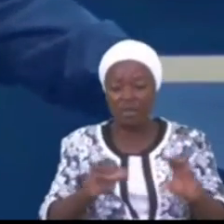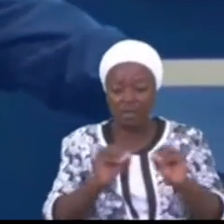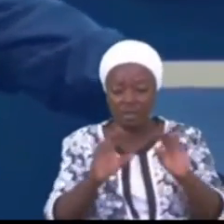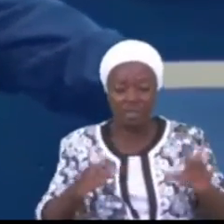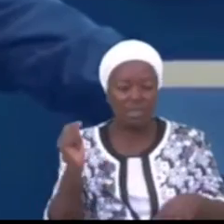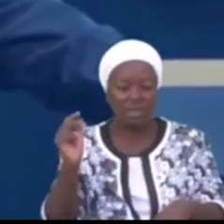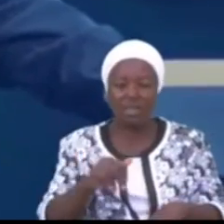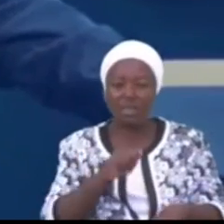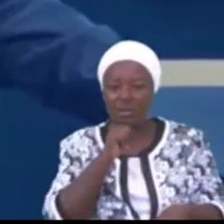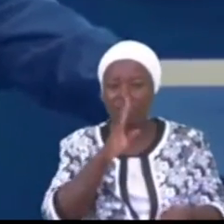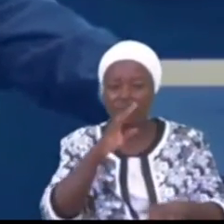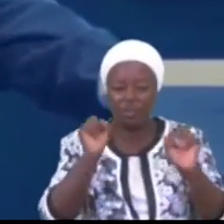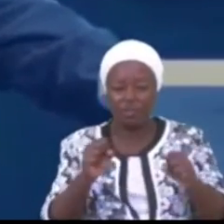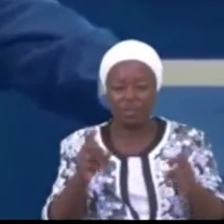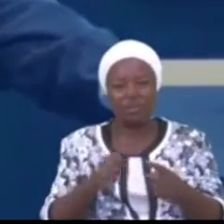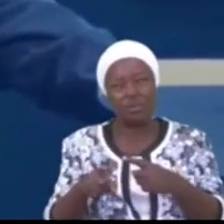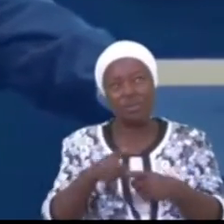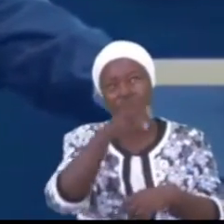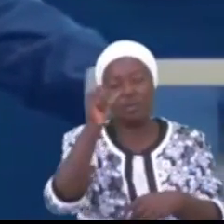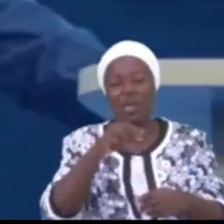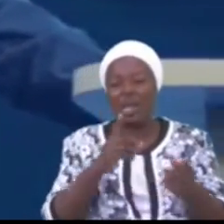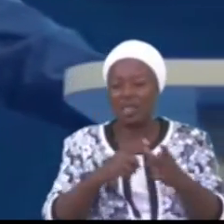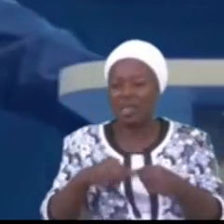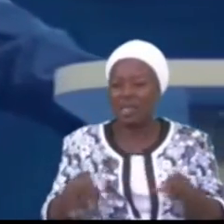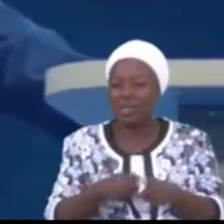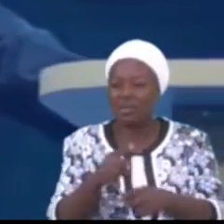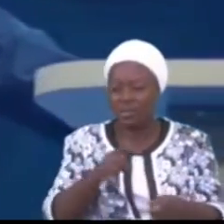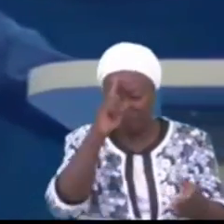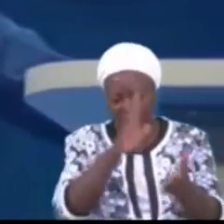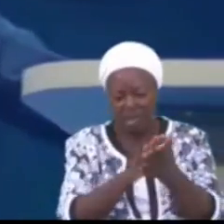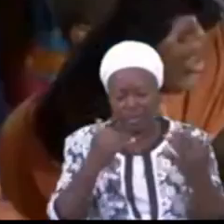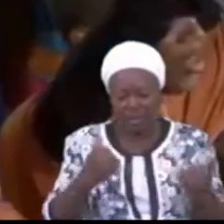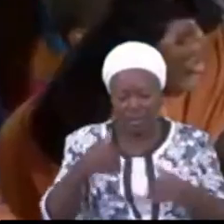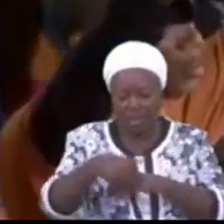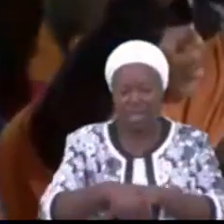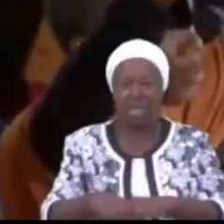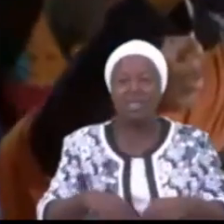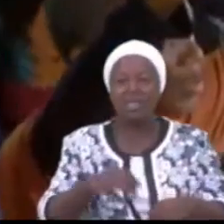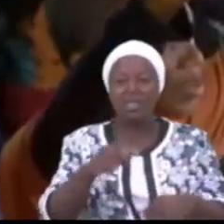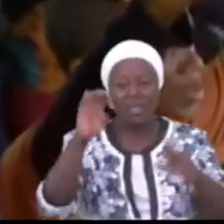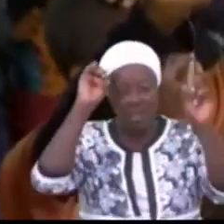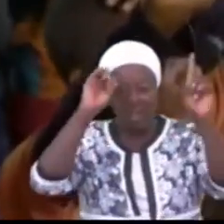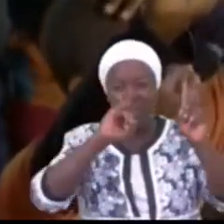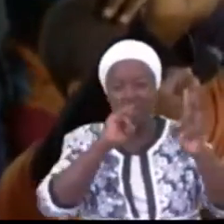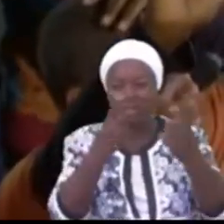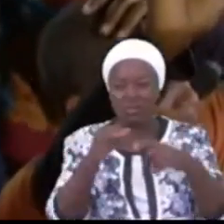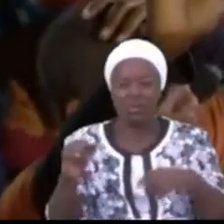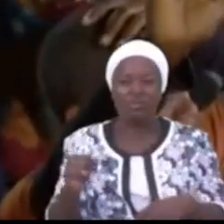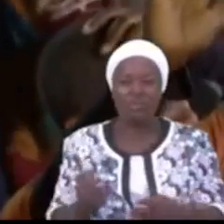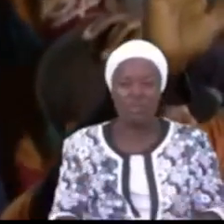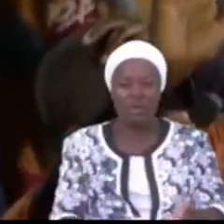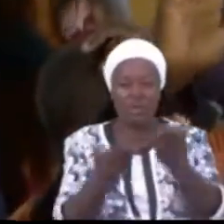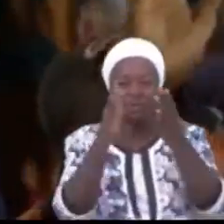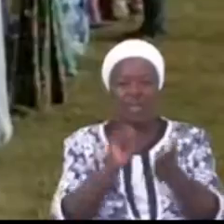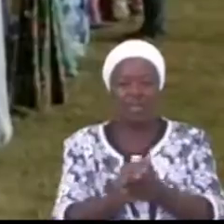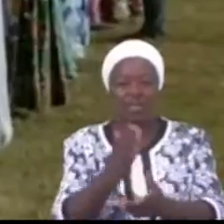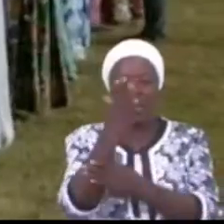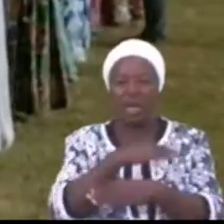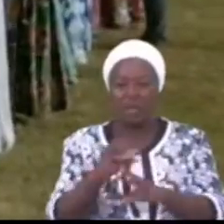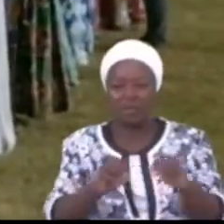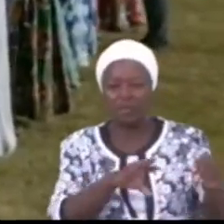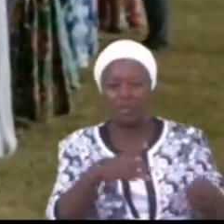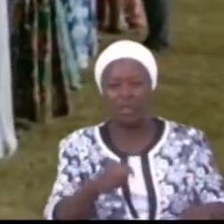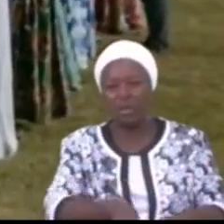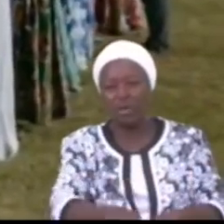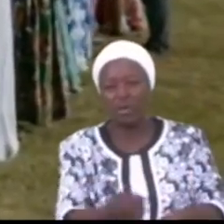him. And as you believe tonight, it's coming. Raise up that hand and lay the other